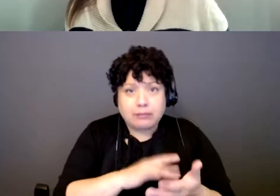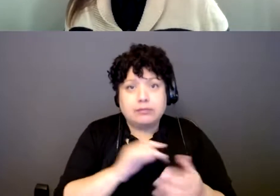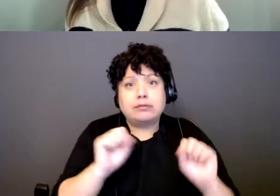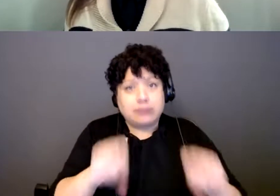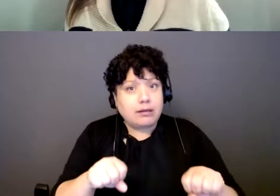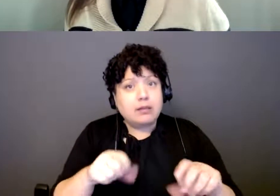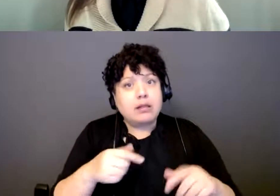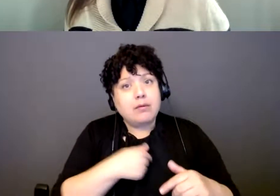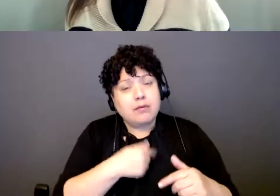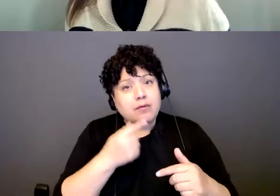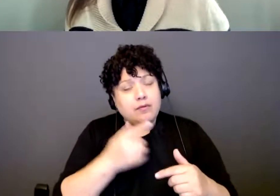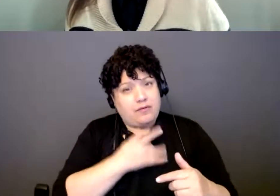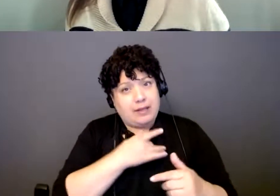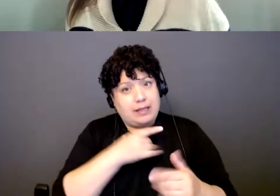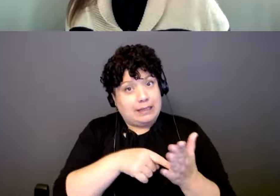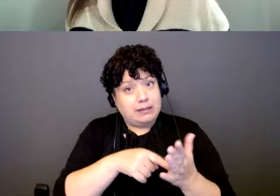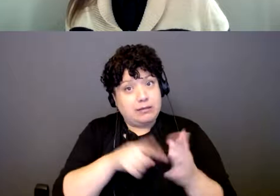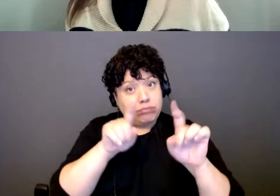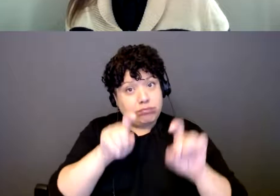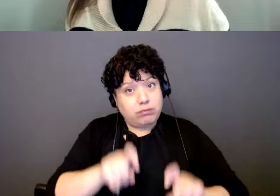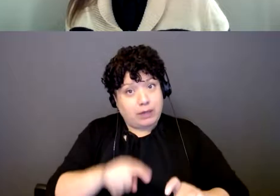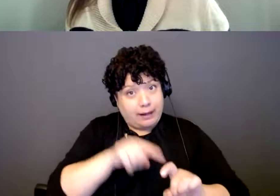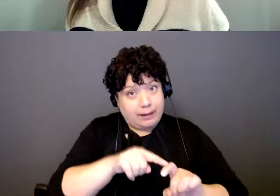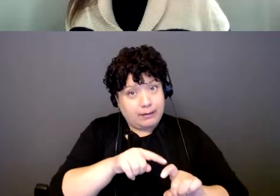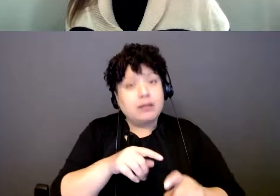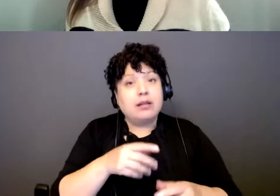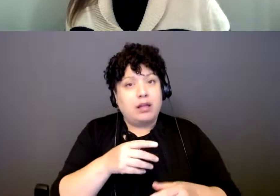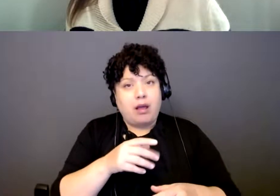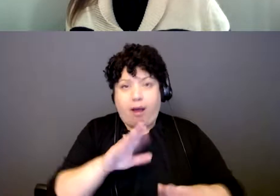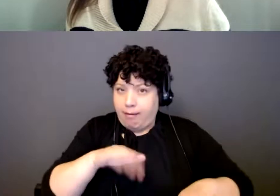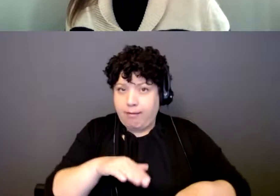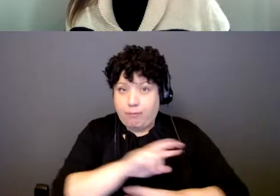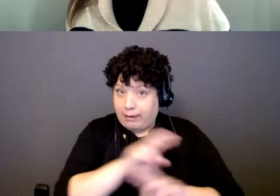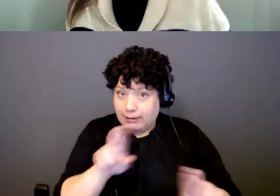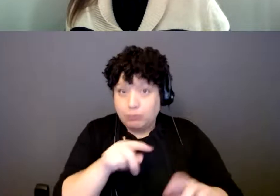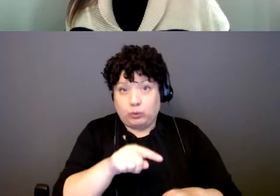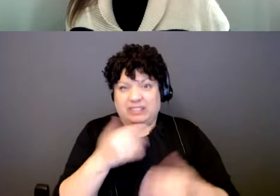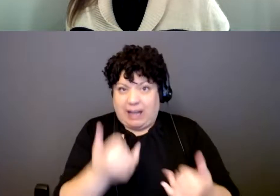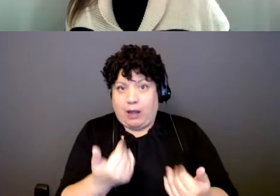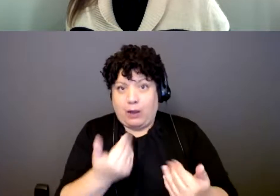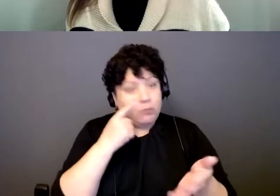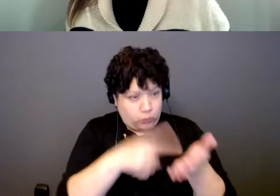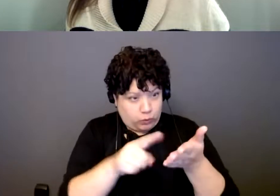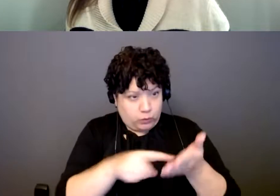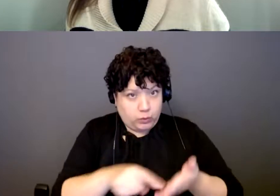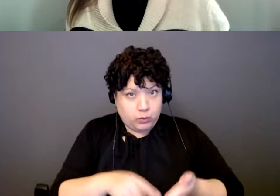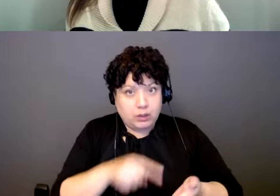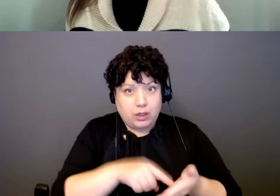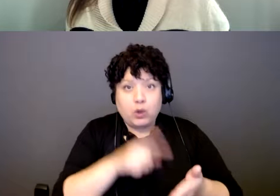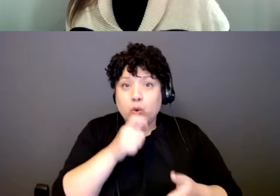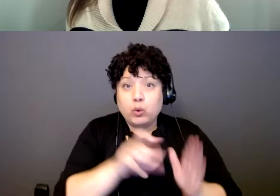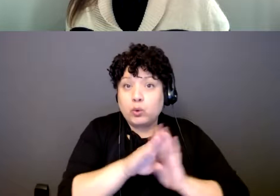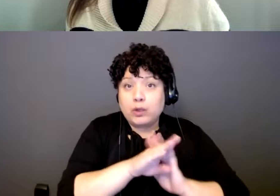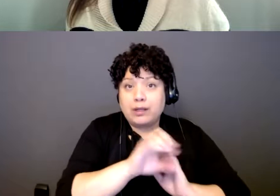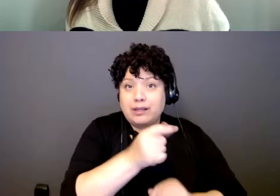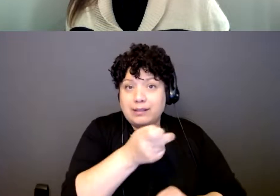available yet. It's in the process of being validated, but they're very close. So that's Stephen Hart and